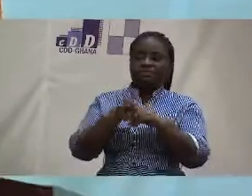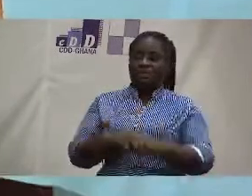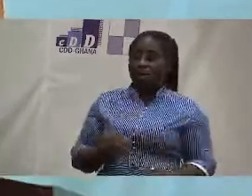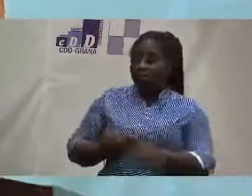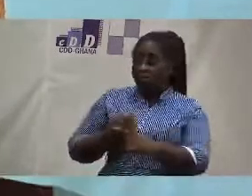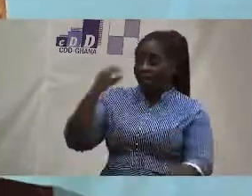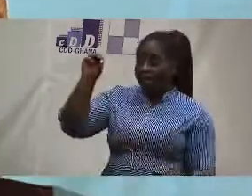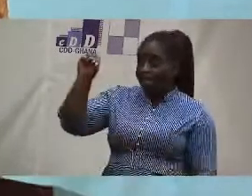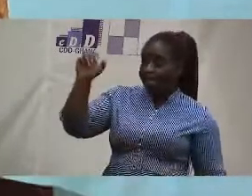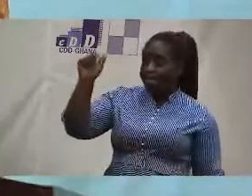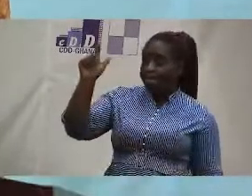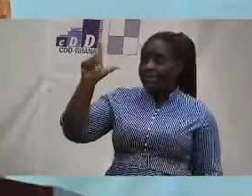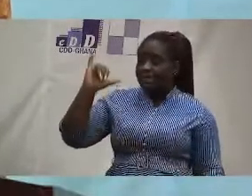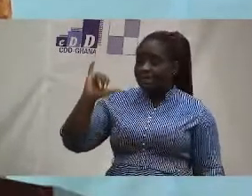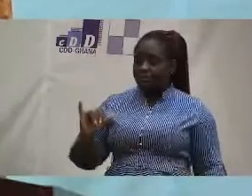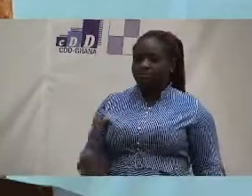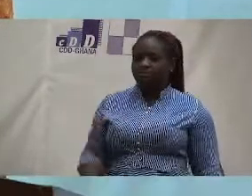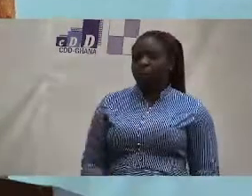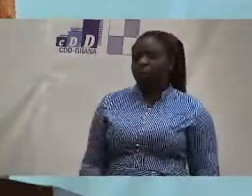Mali,